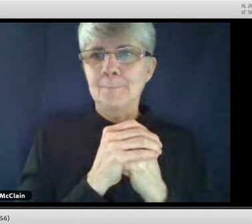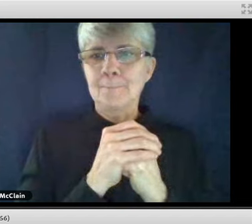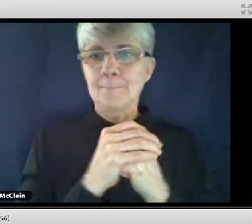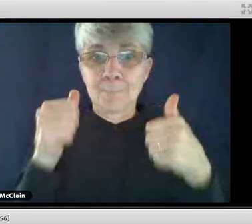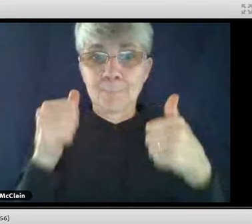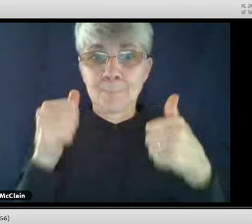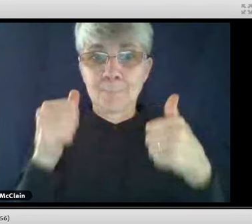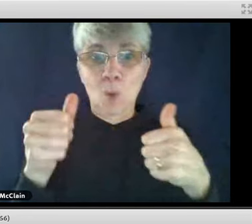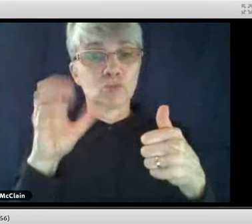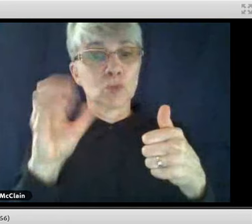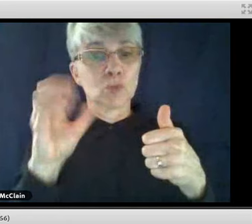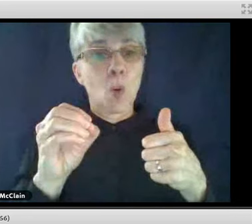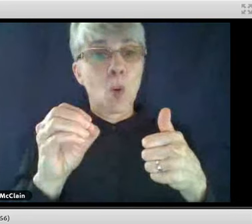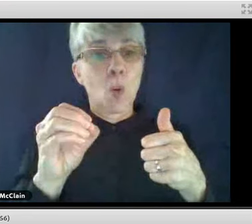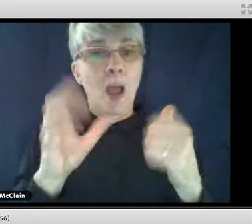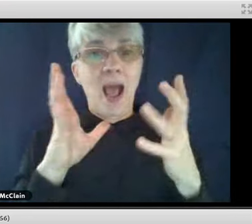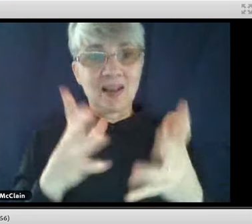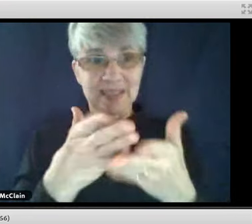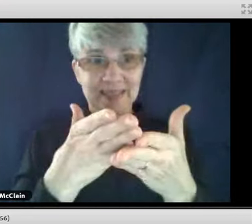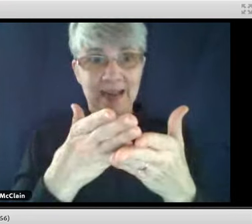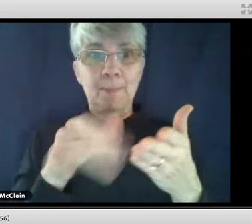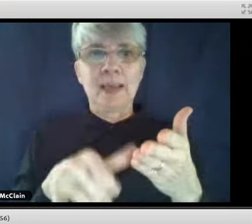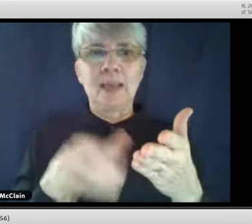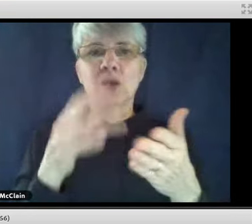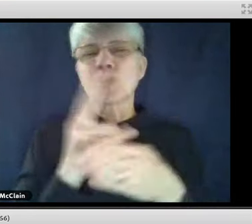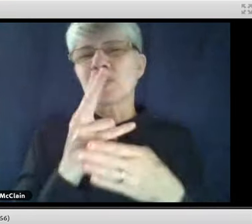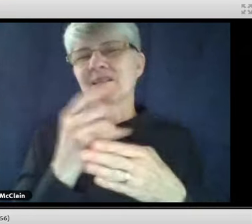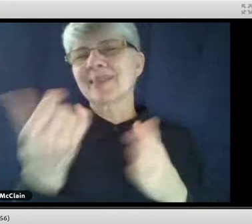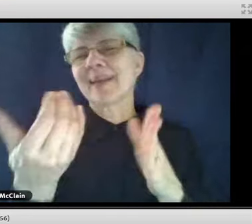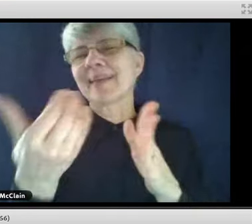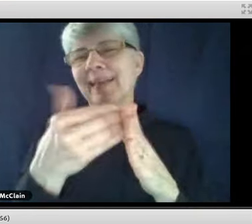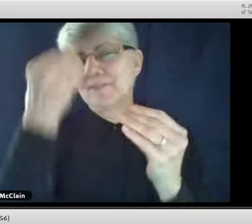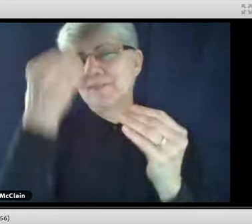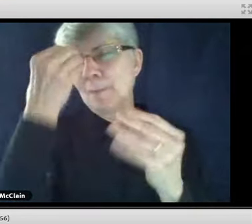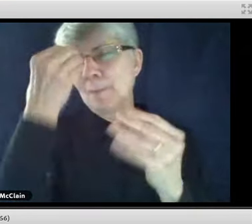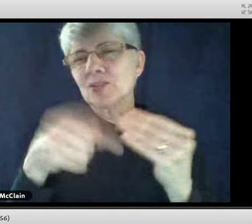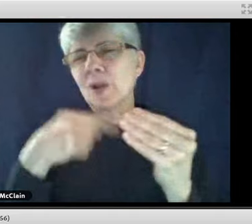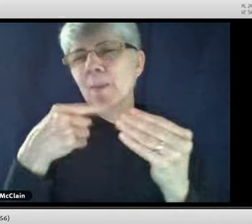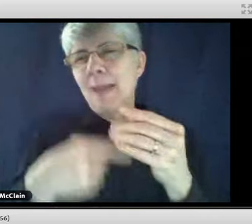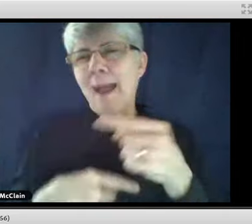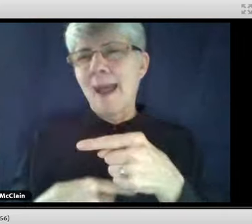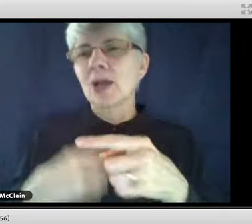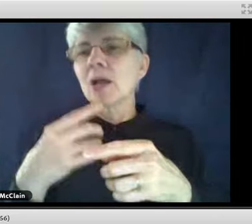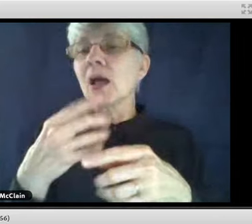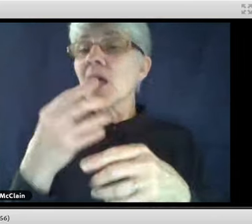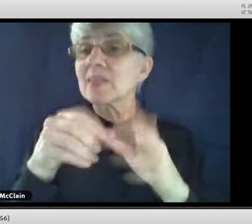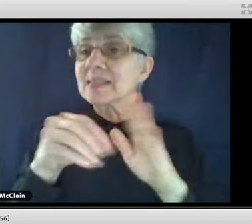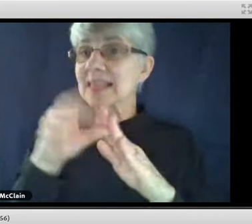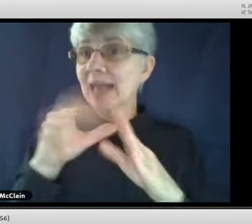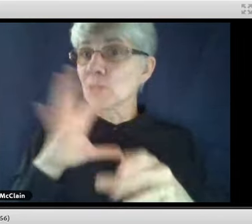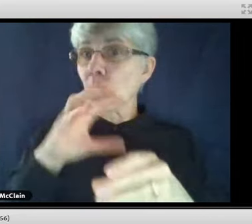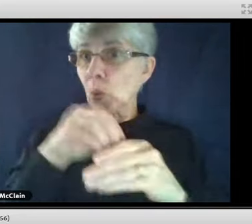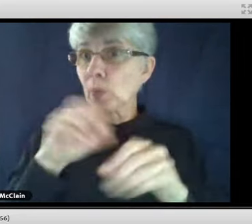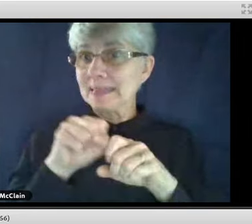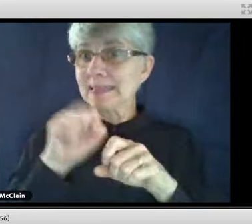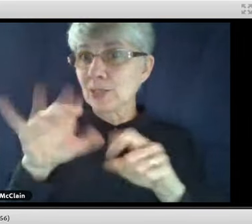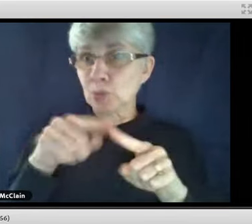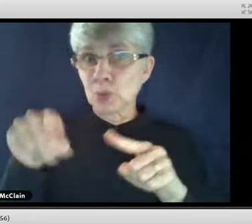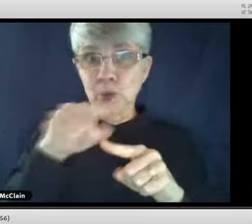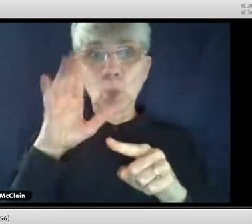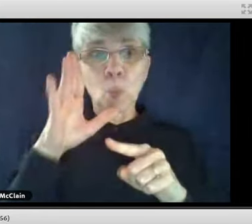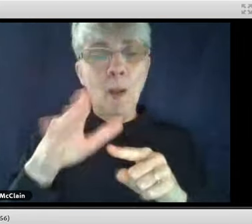Okay, so I'll leave it at that. This is just once again information about, because you're going to get these slides, okay? You're going to get these slides. This is kind